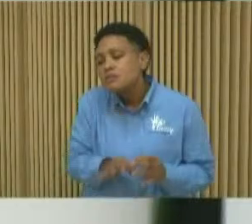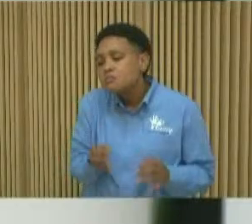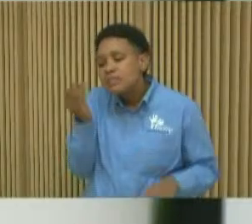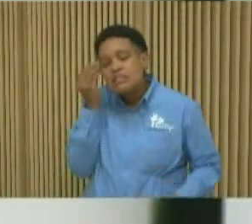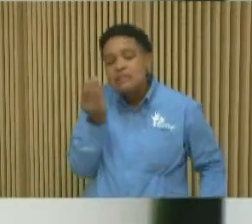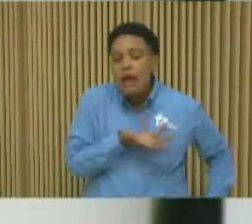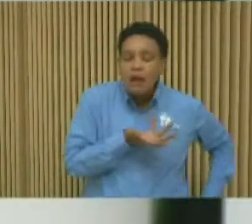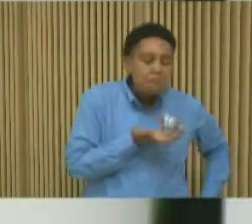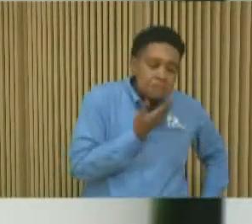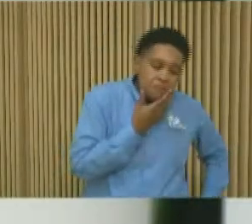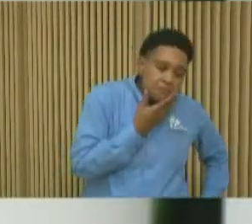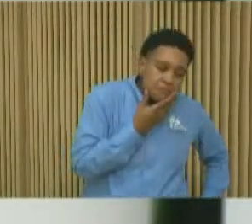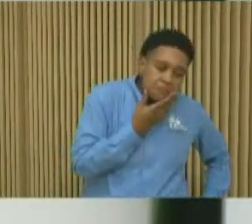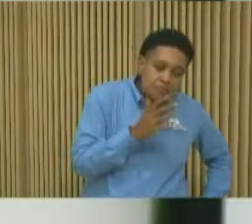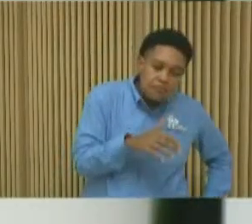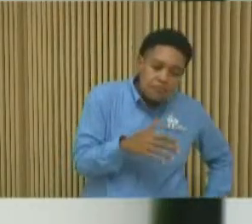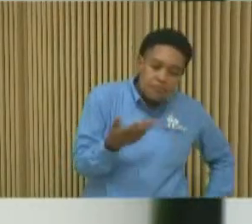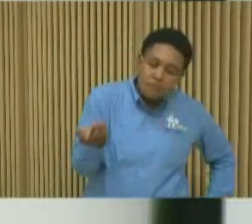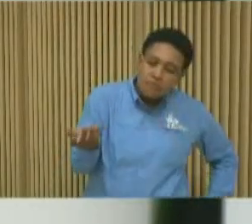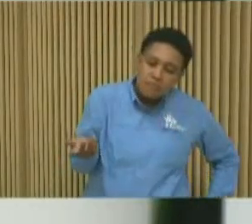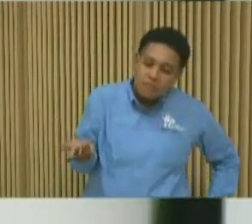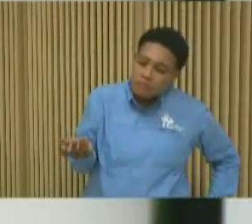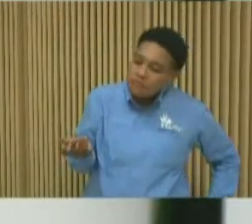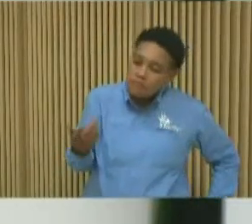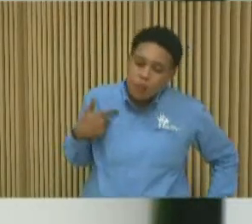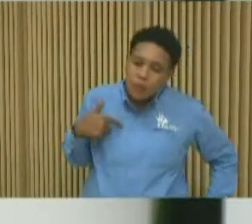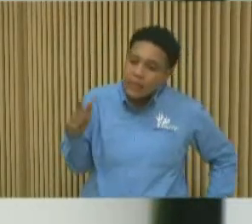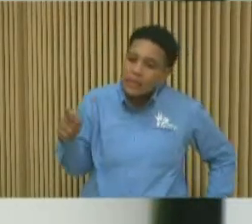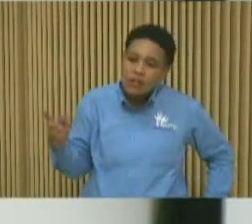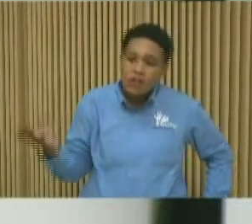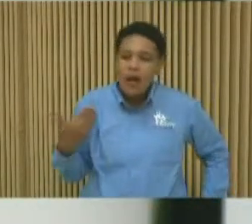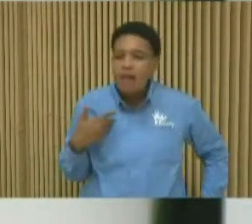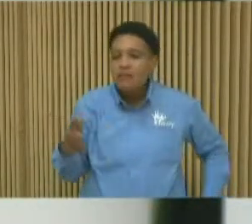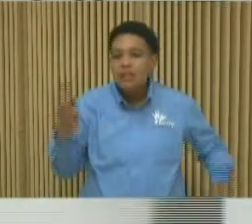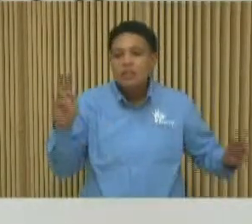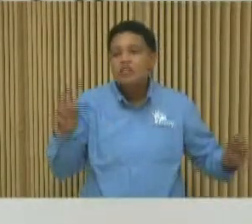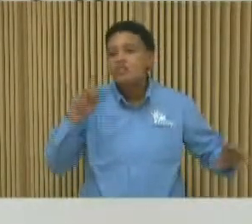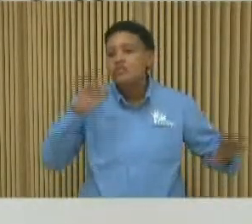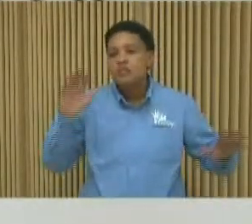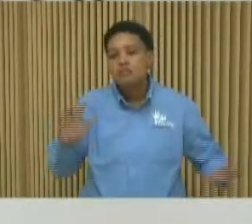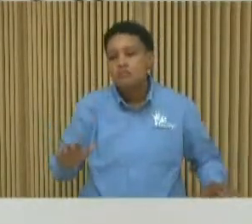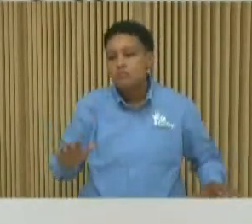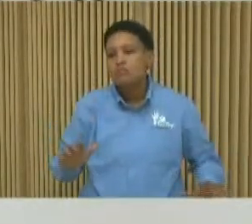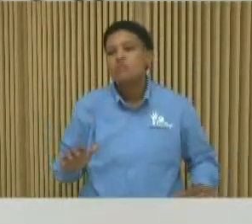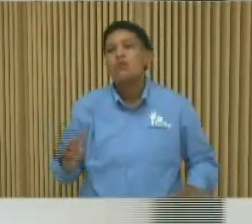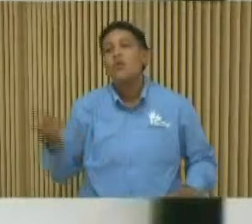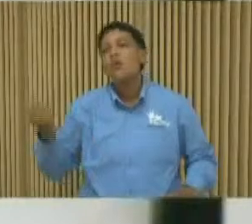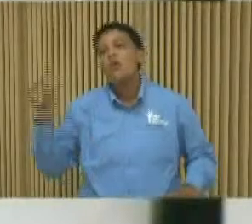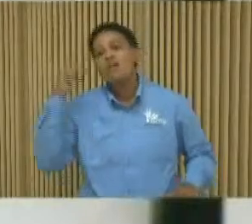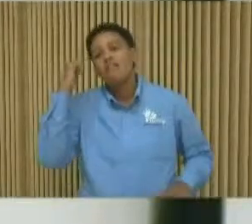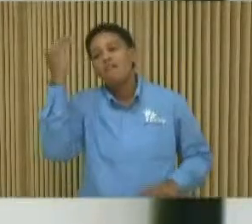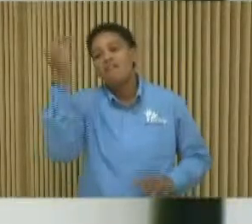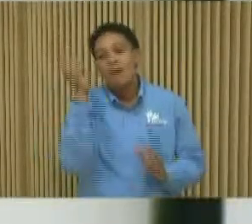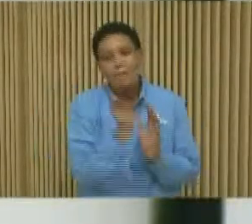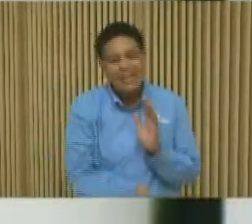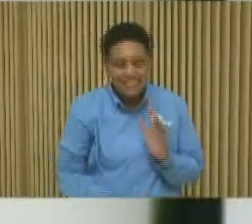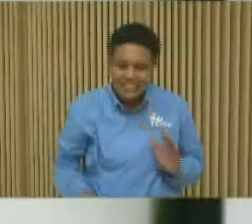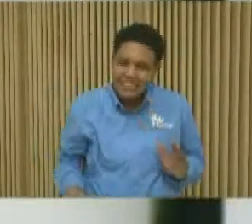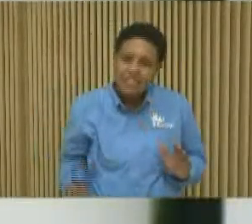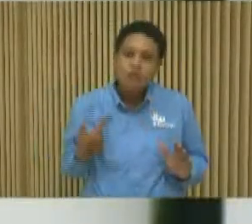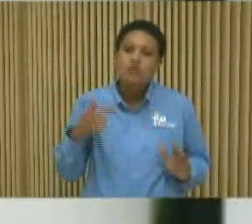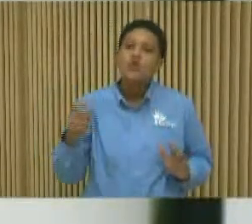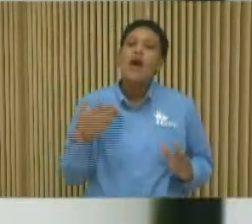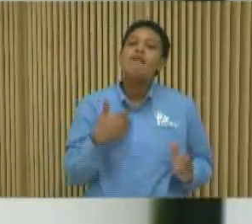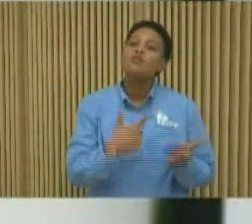say, my lady, we need to just have the matter stood down for 15 minutes. Yes. Let us have